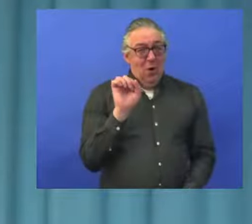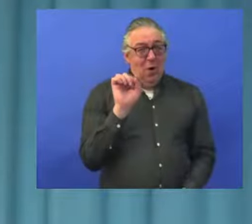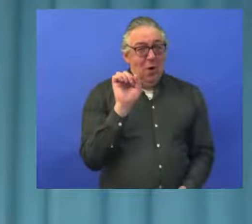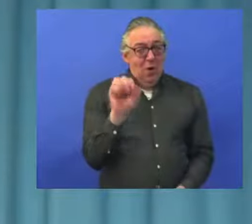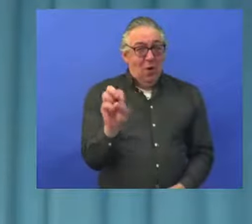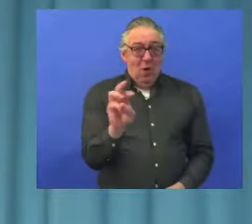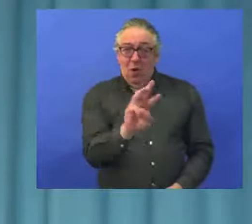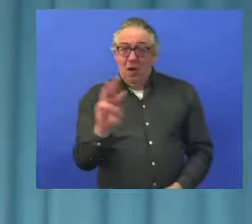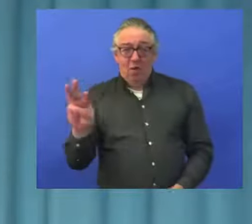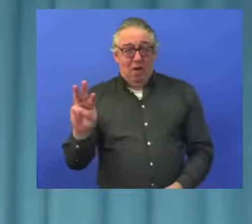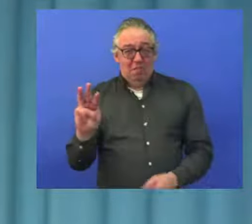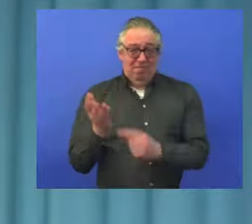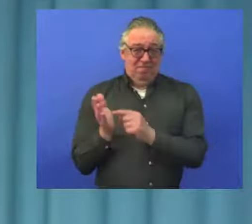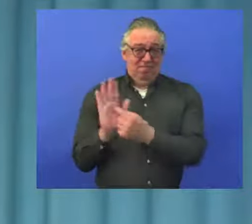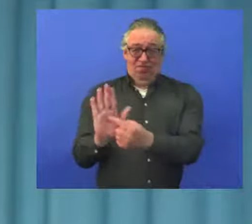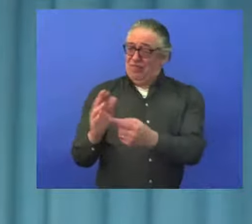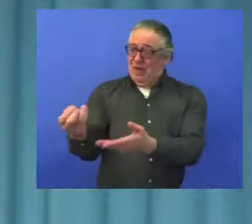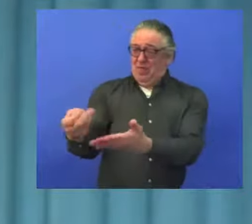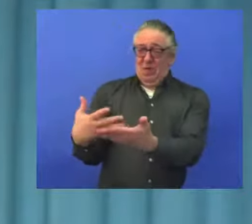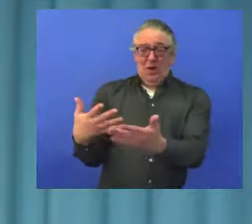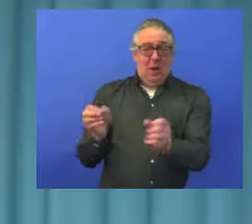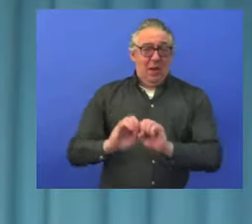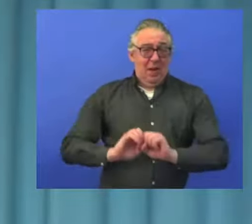questions for Fiona from the audience?